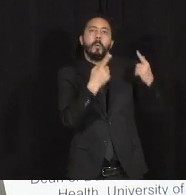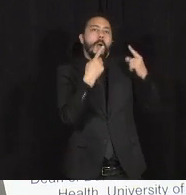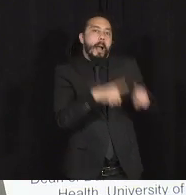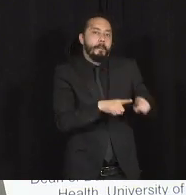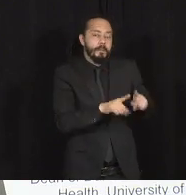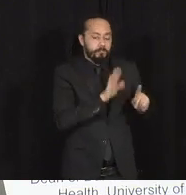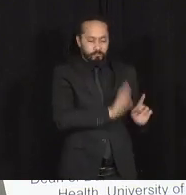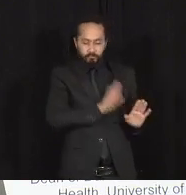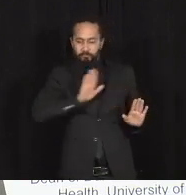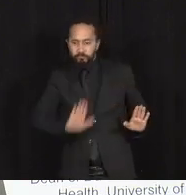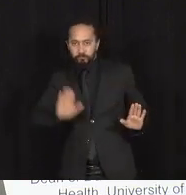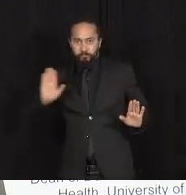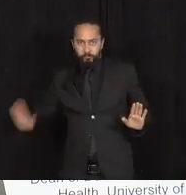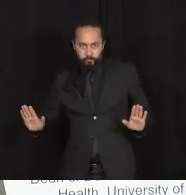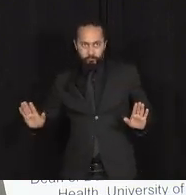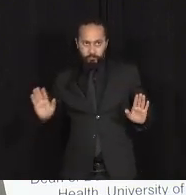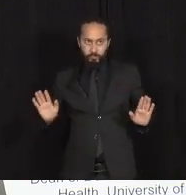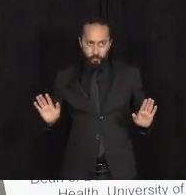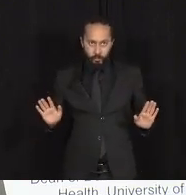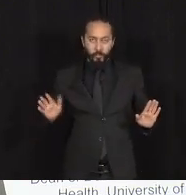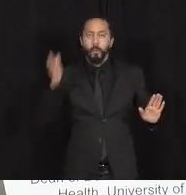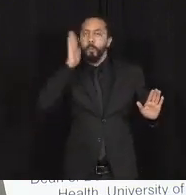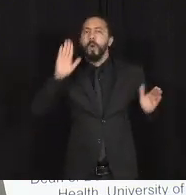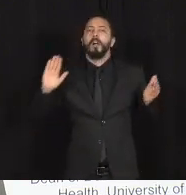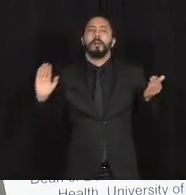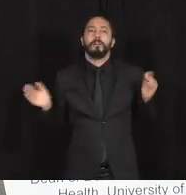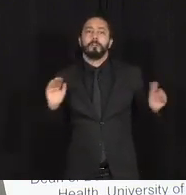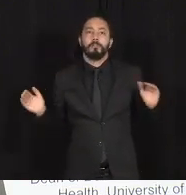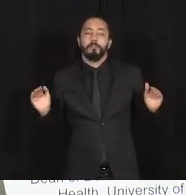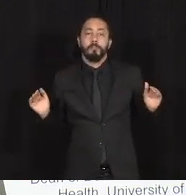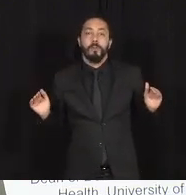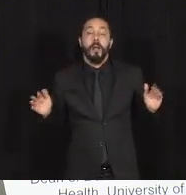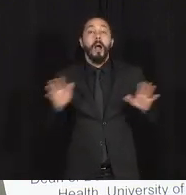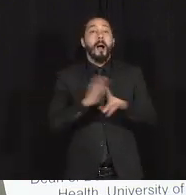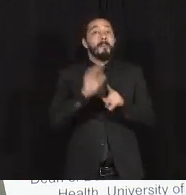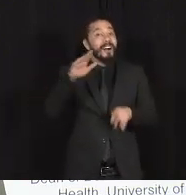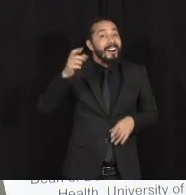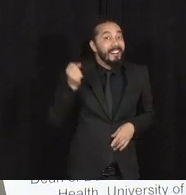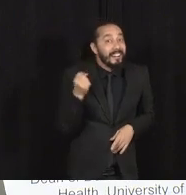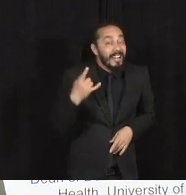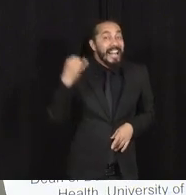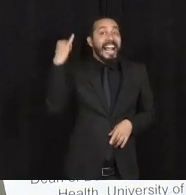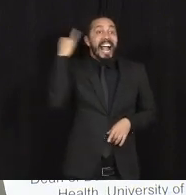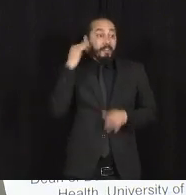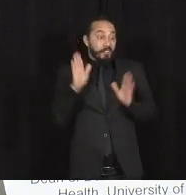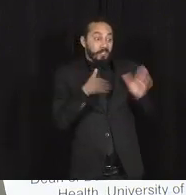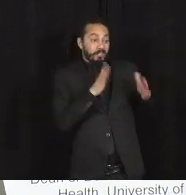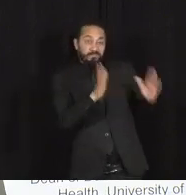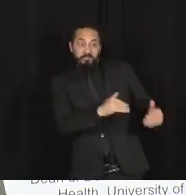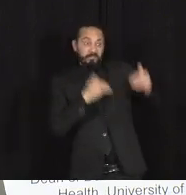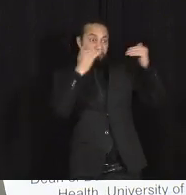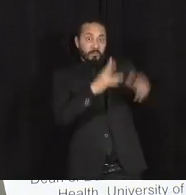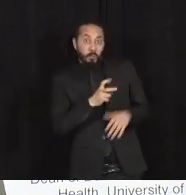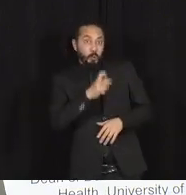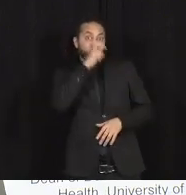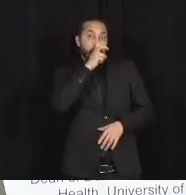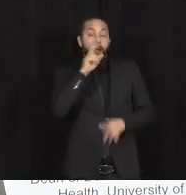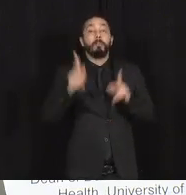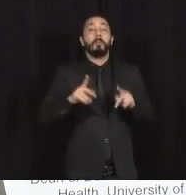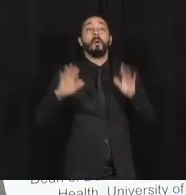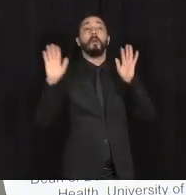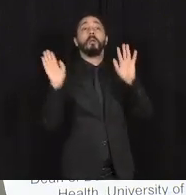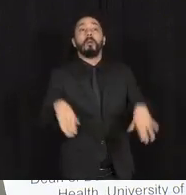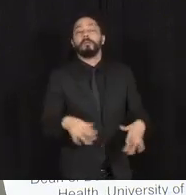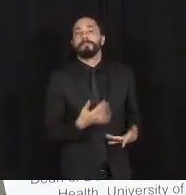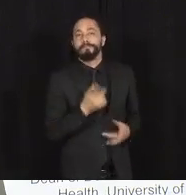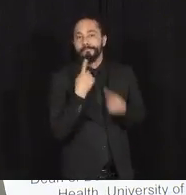though, these measures only work if people follow them. And so the assumptions that are in place here are assumptions about people working to make